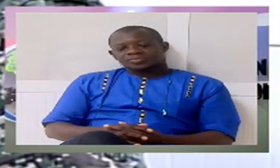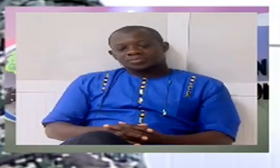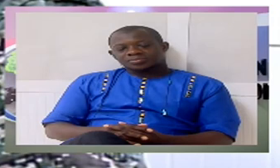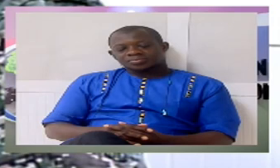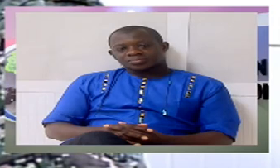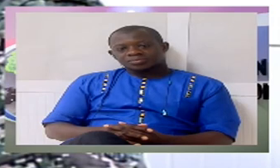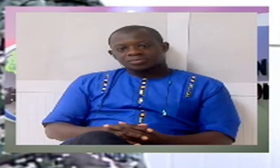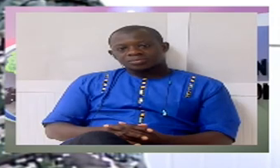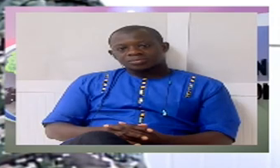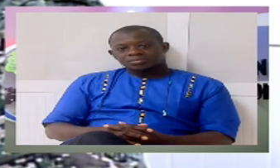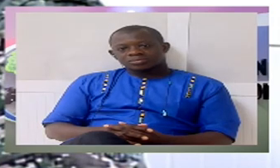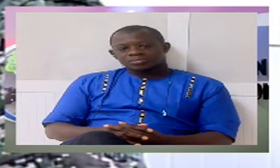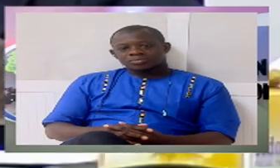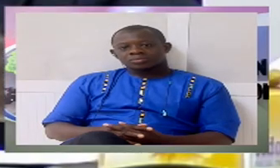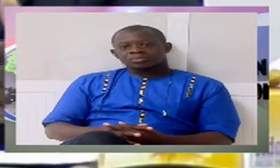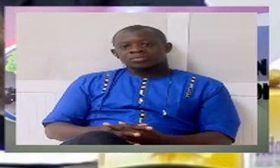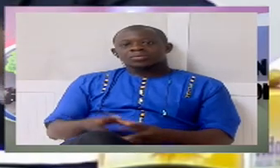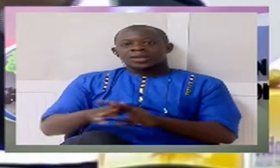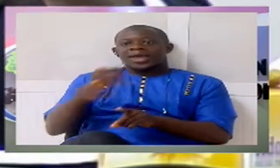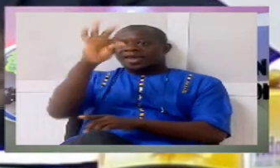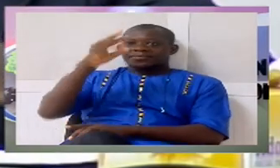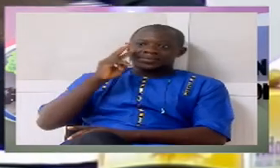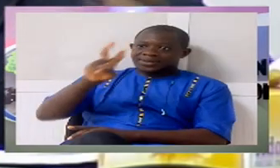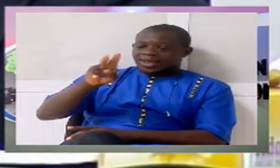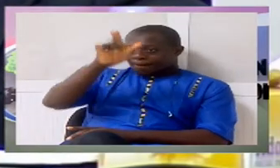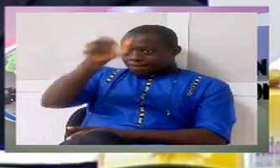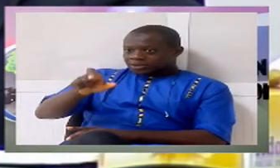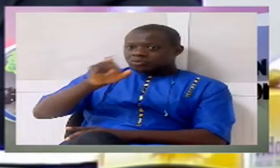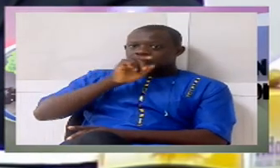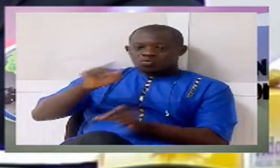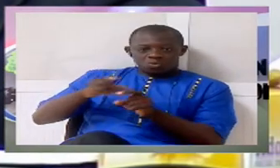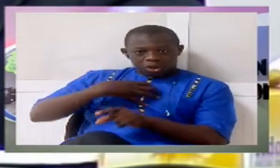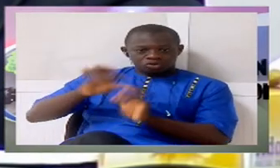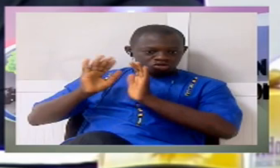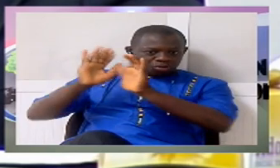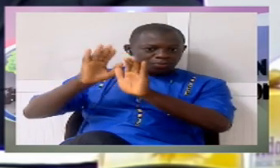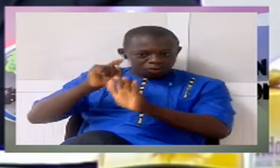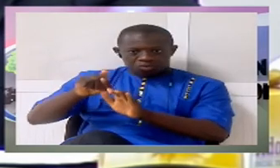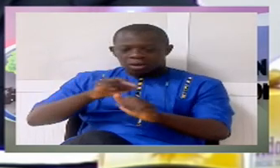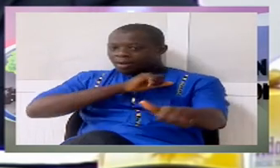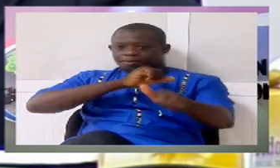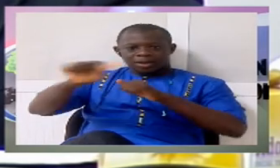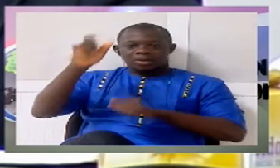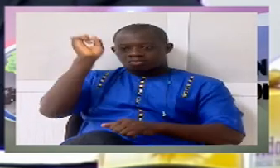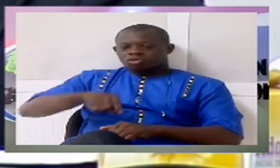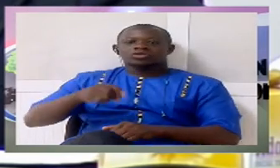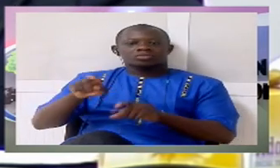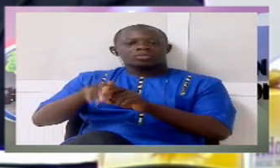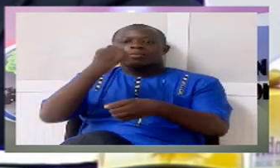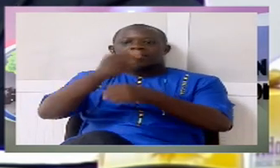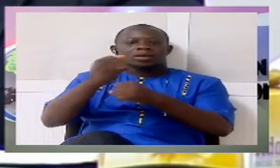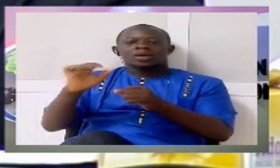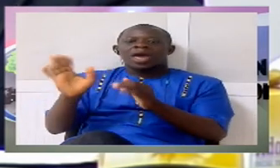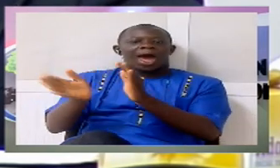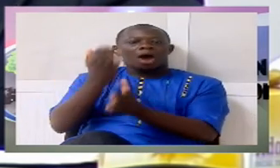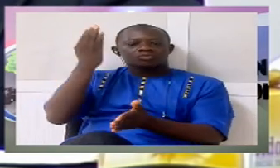gi jëfin yoyu. You see a threat coming, you neutralize it. So gise lo xamne lo len olu wut la len